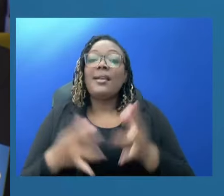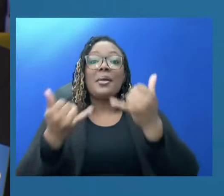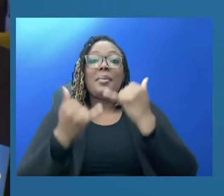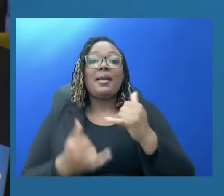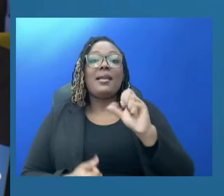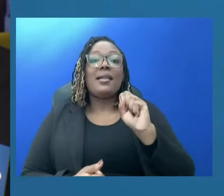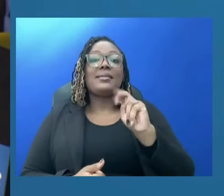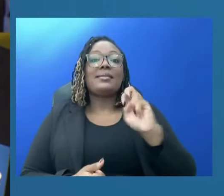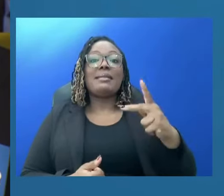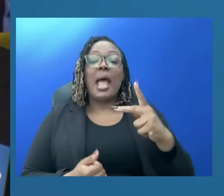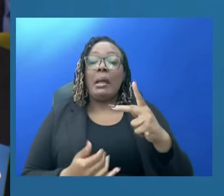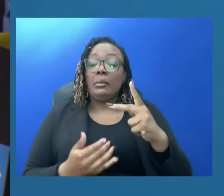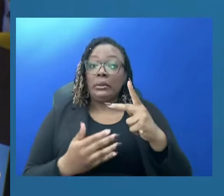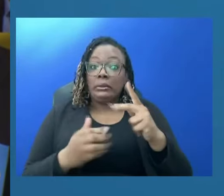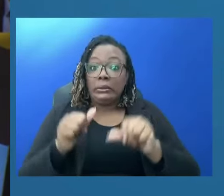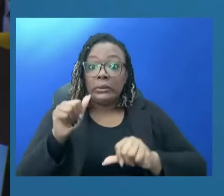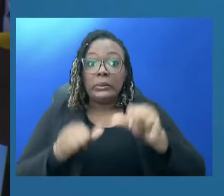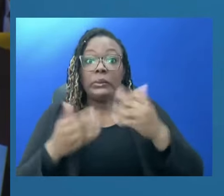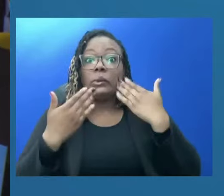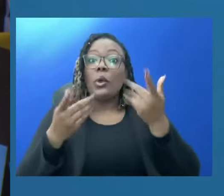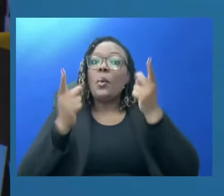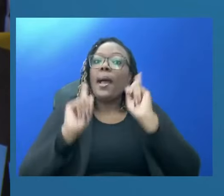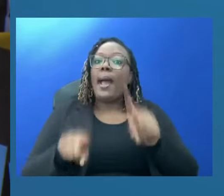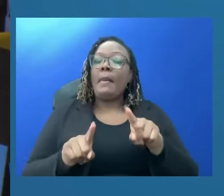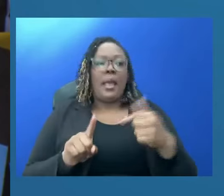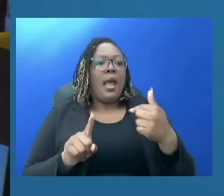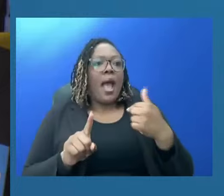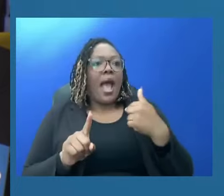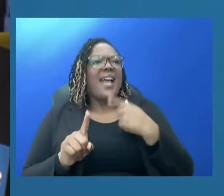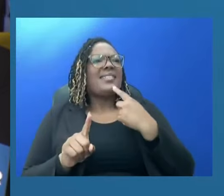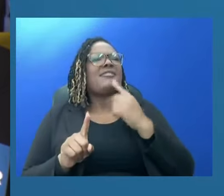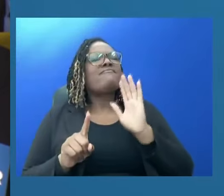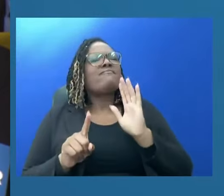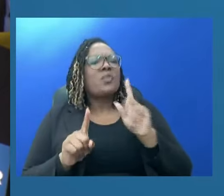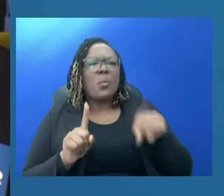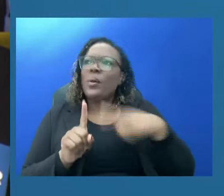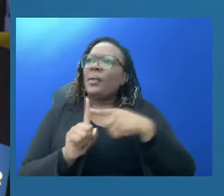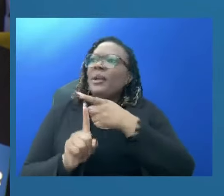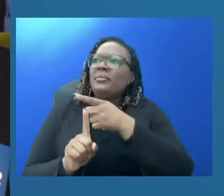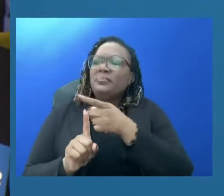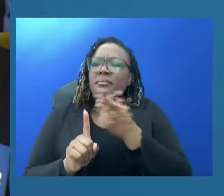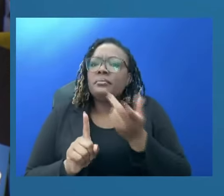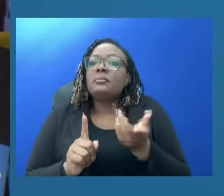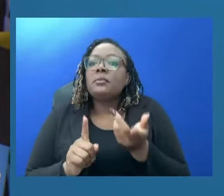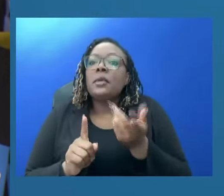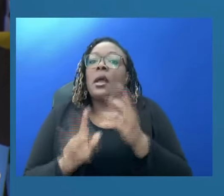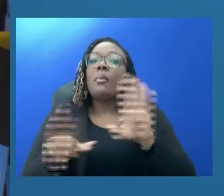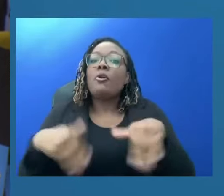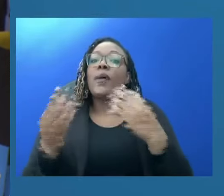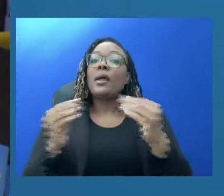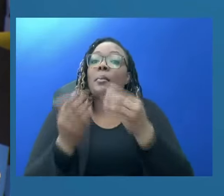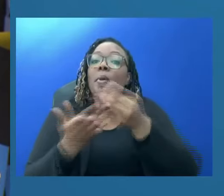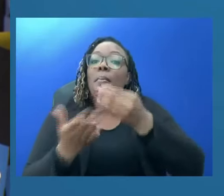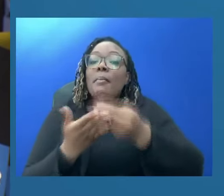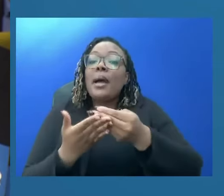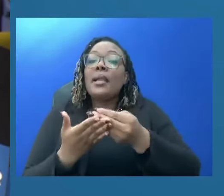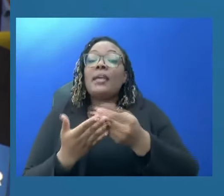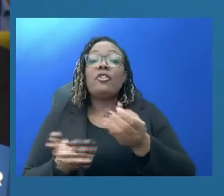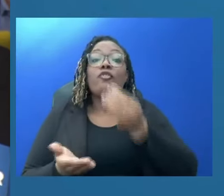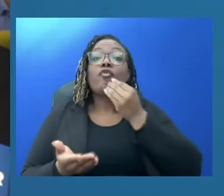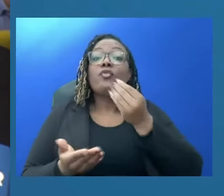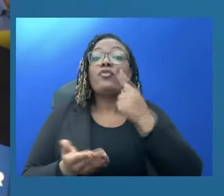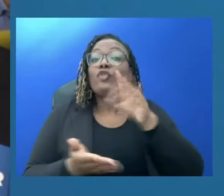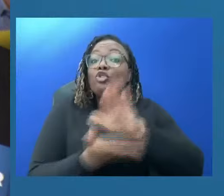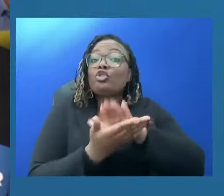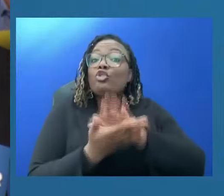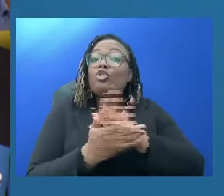in jeopardy, what I'm looking at, because I said, what about giving more money in school or more food in school